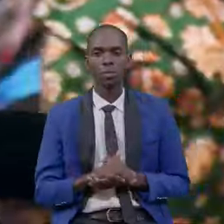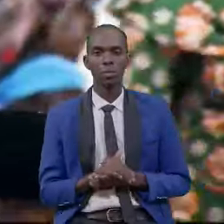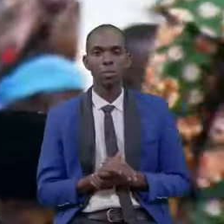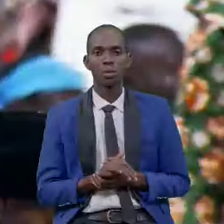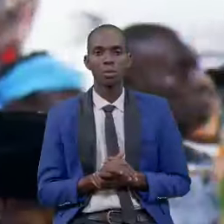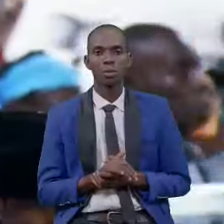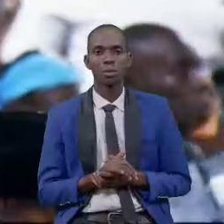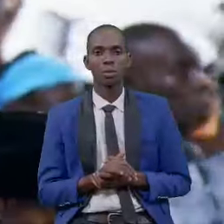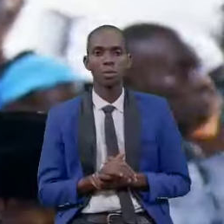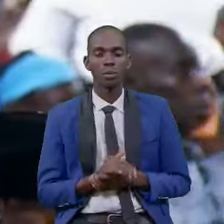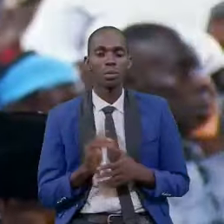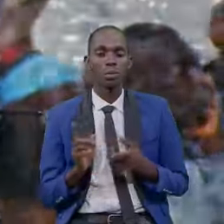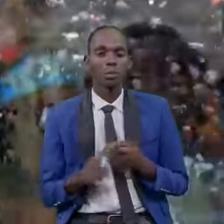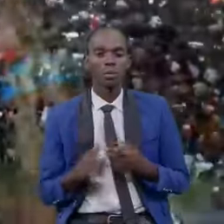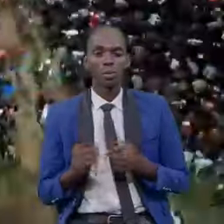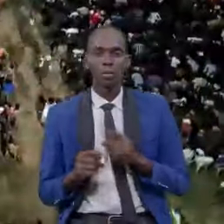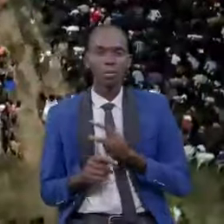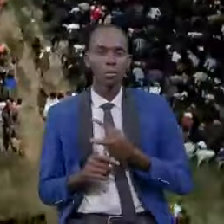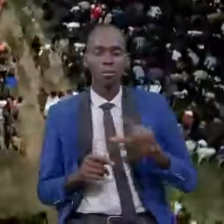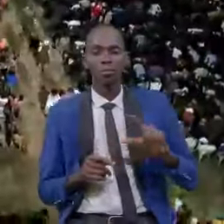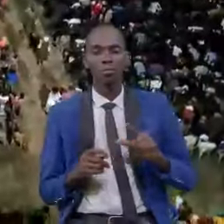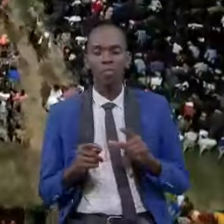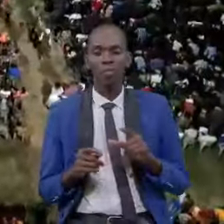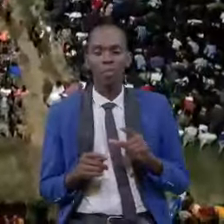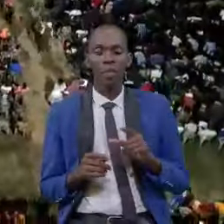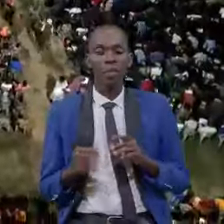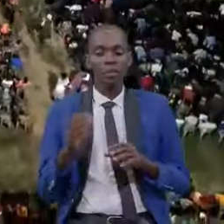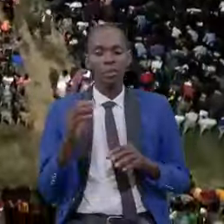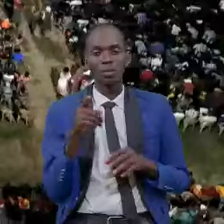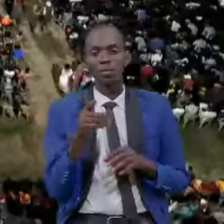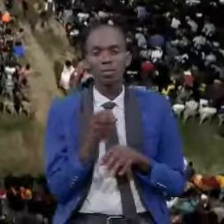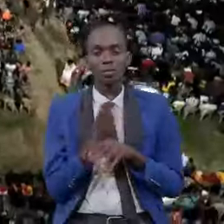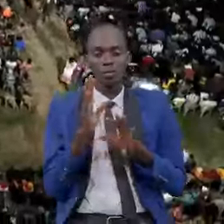To my left, if counselors, you are true, indicate.